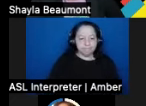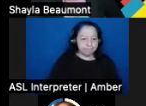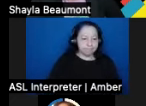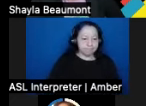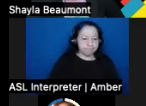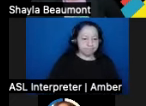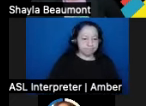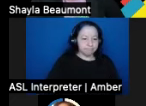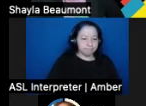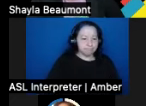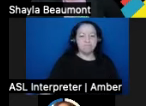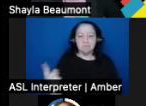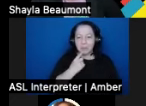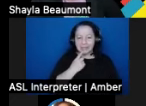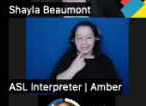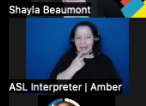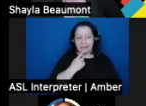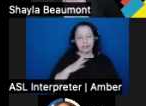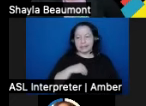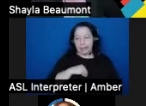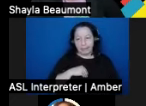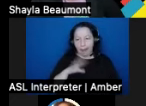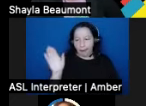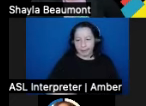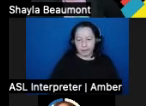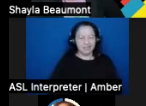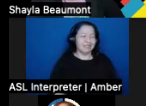Suck it up, that it was a myth.